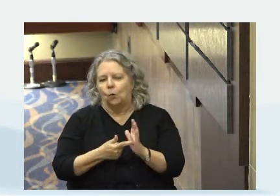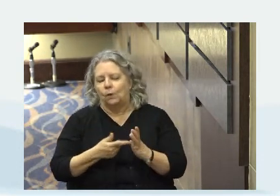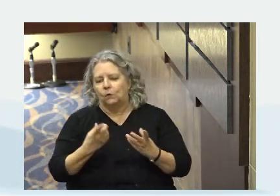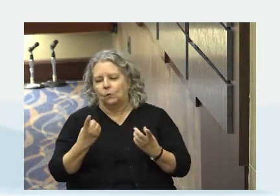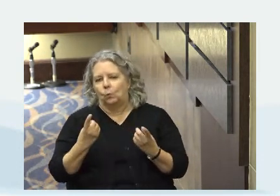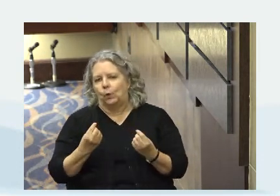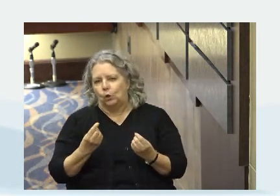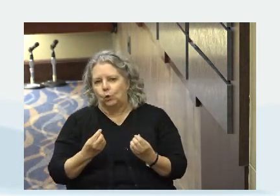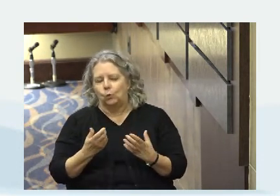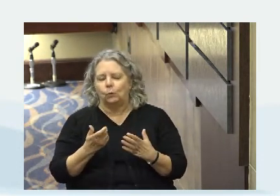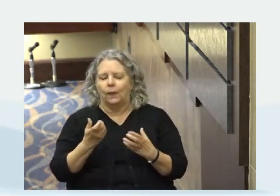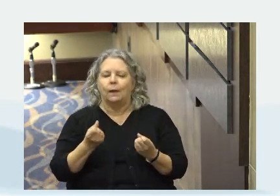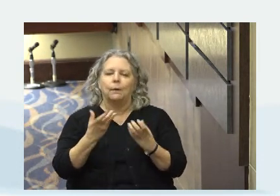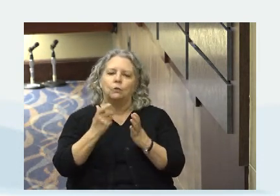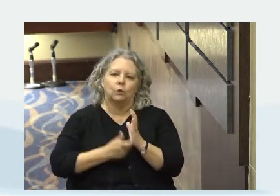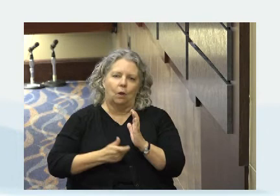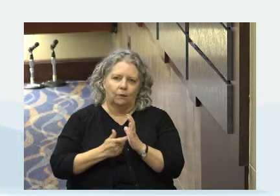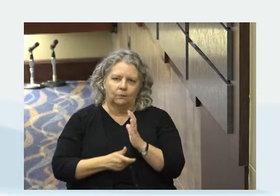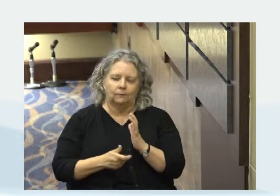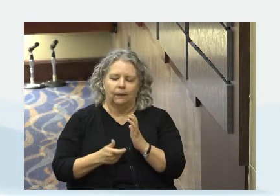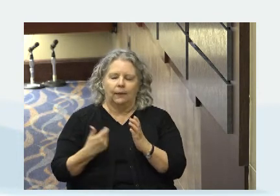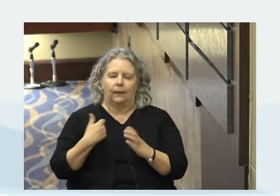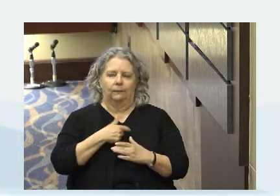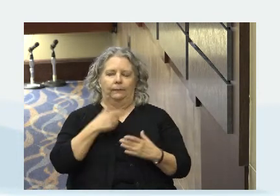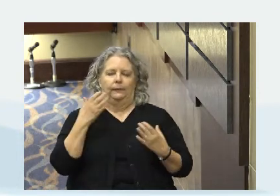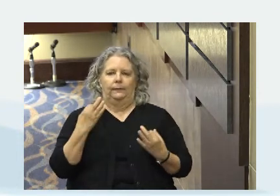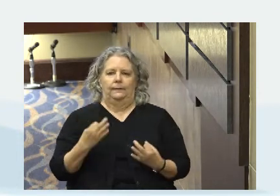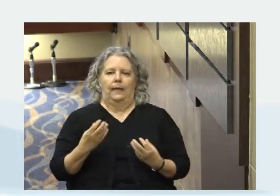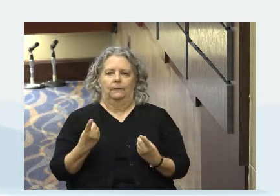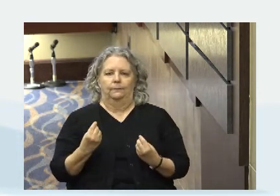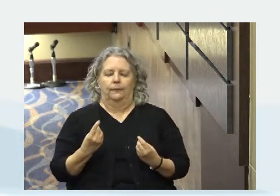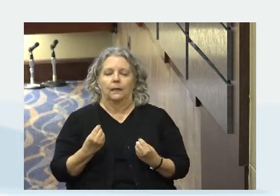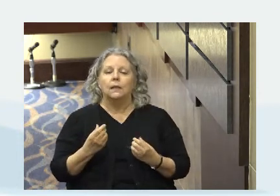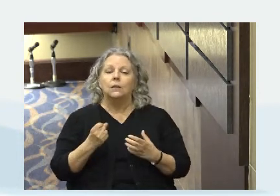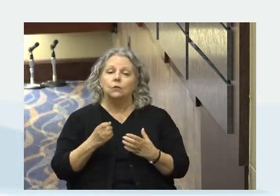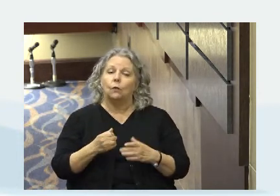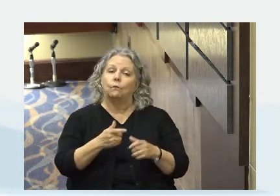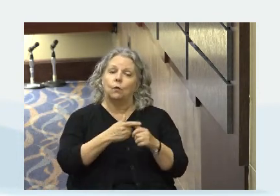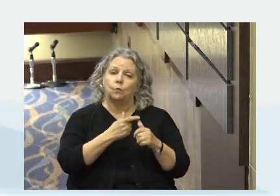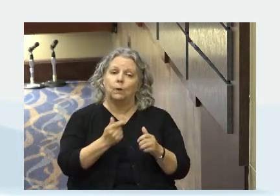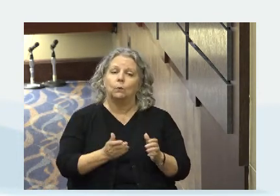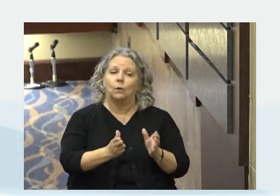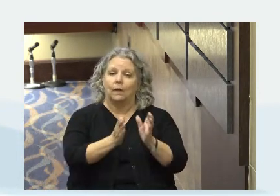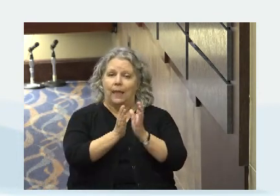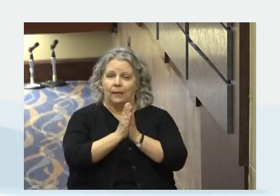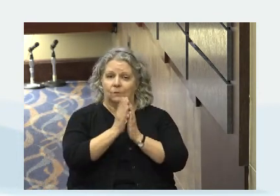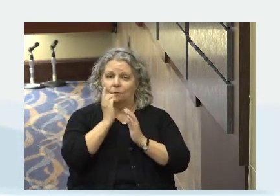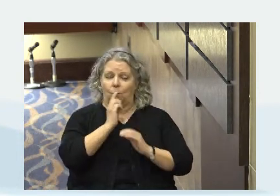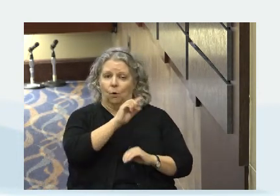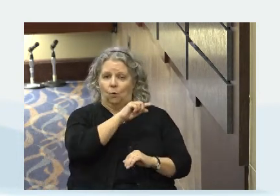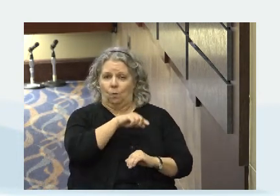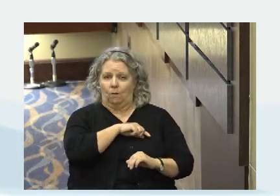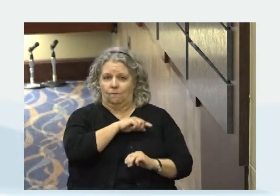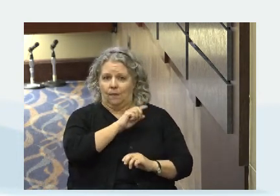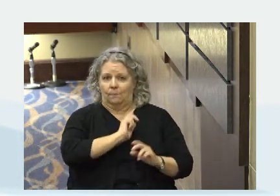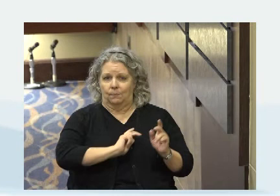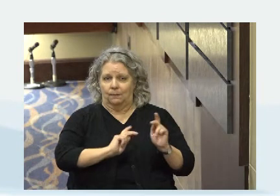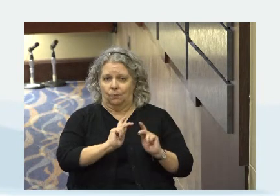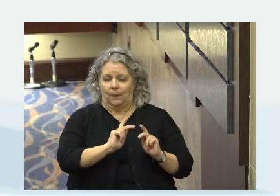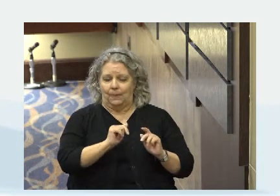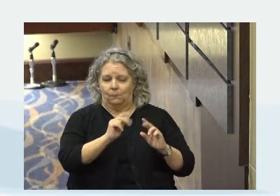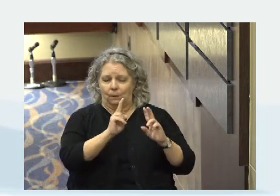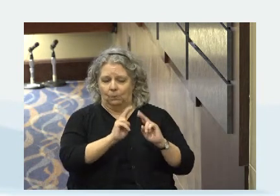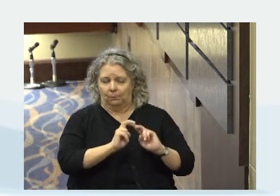determination. So first step would be a request for qualifications, And then we would go through those and identify the